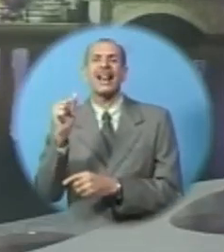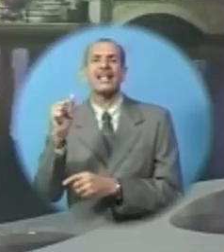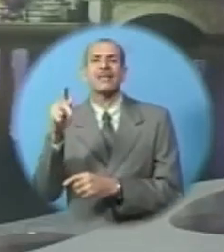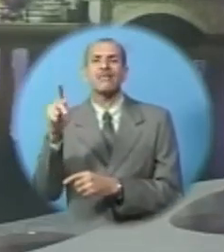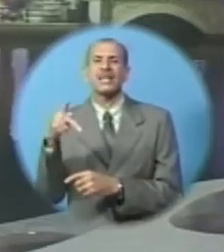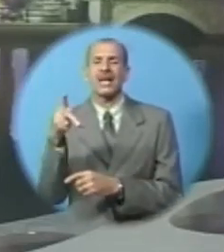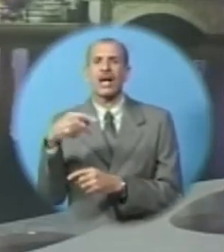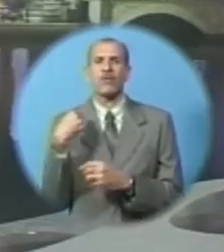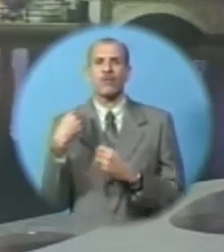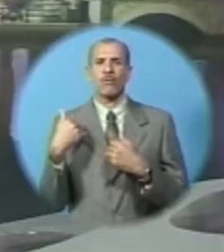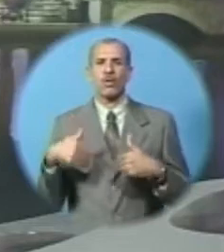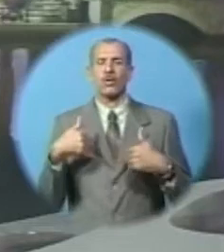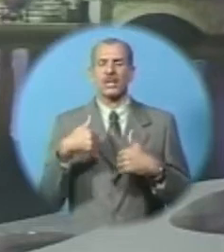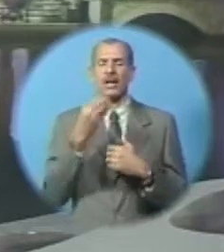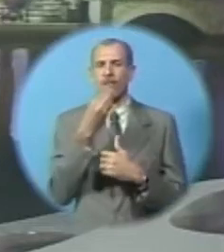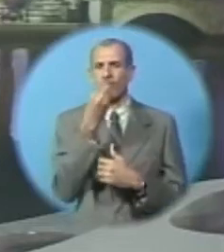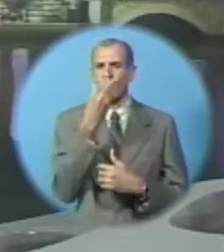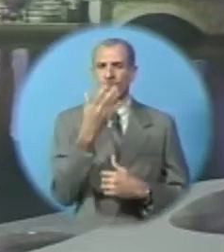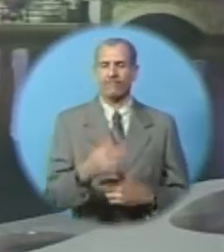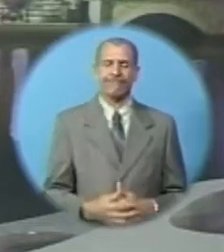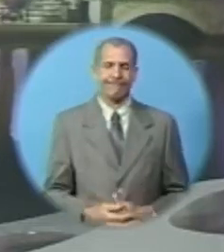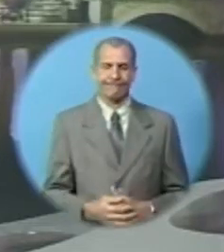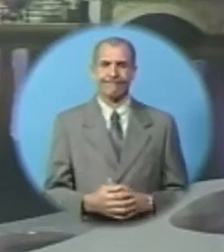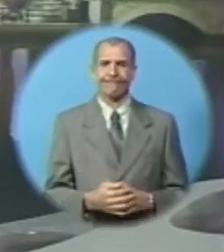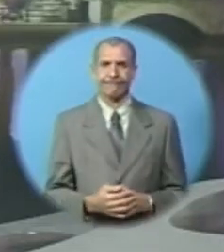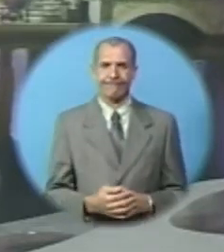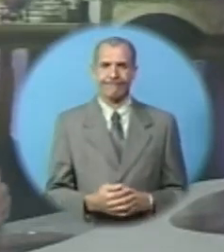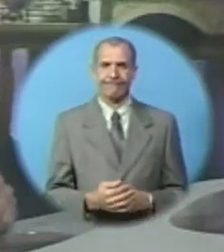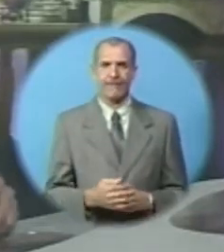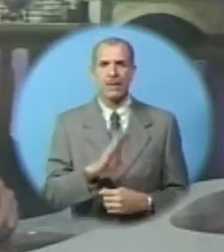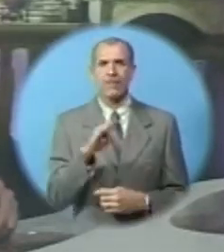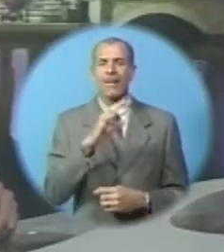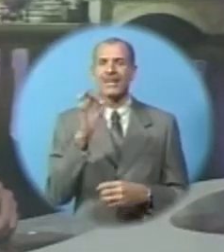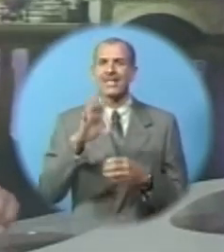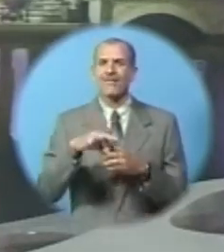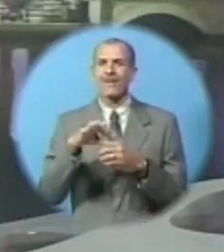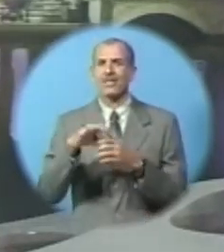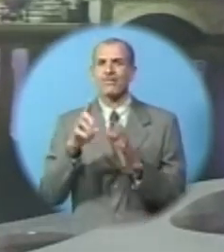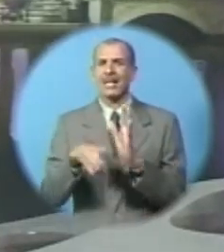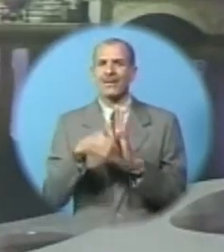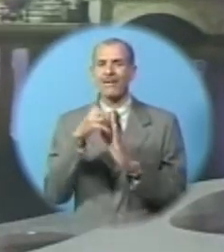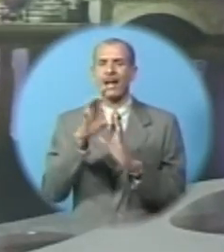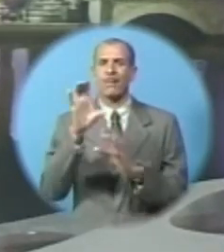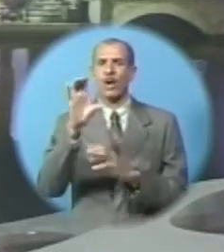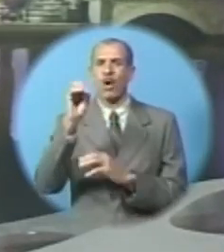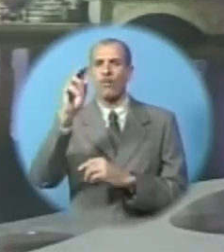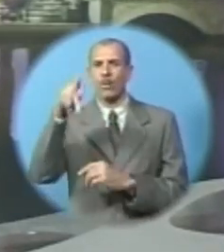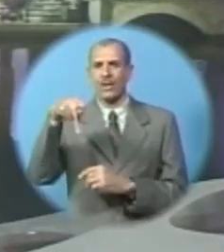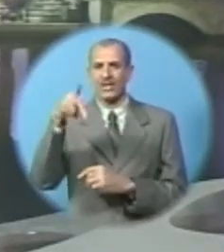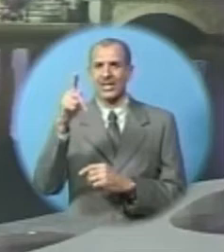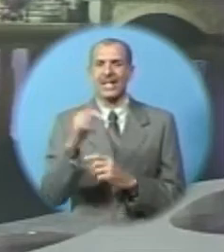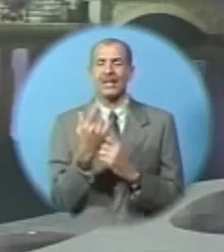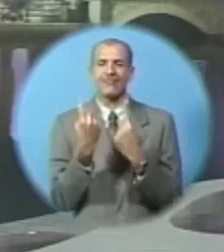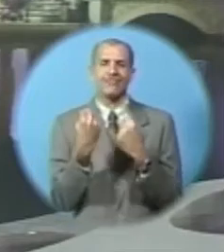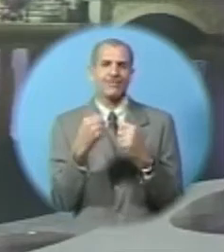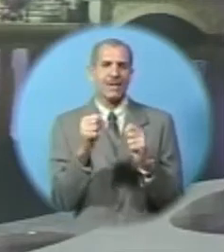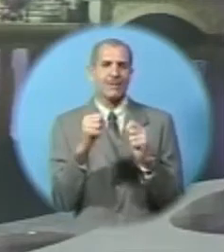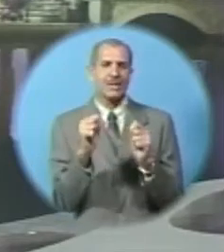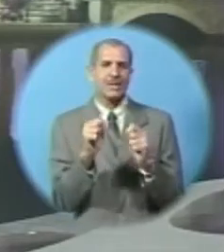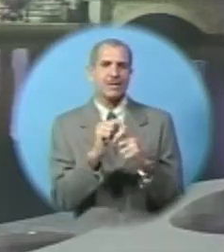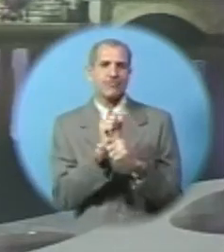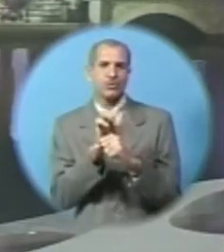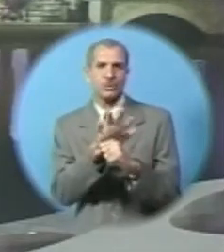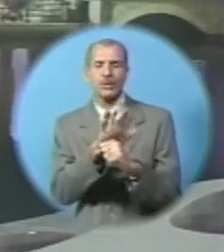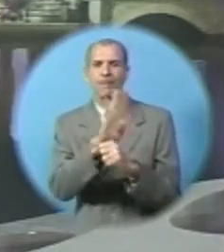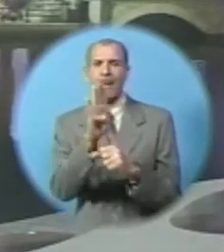receive clothing and foodstuff. The Barbados Investment and Development Corporation, in an effort to push the